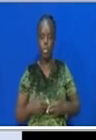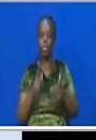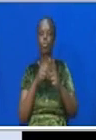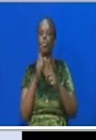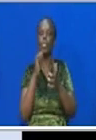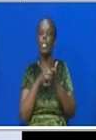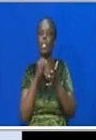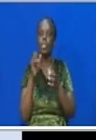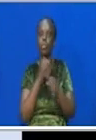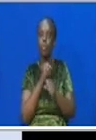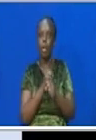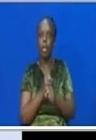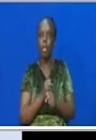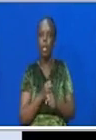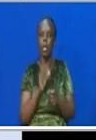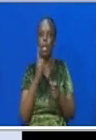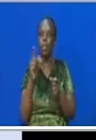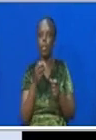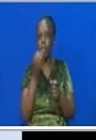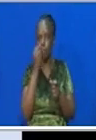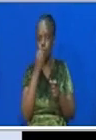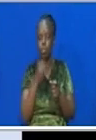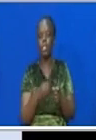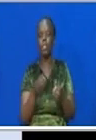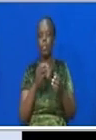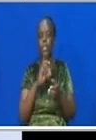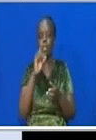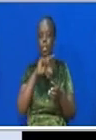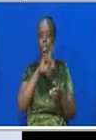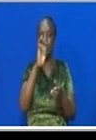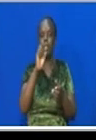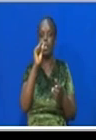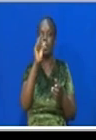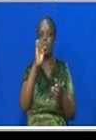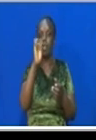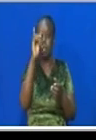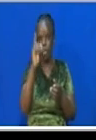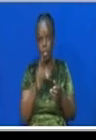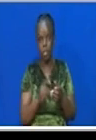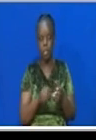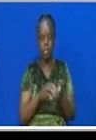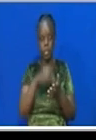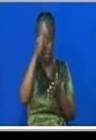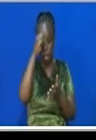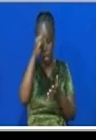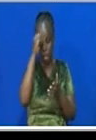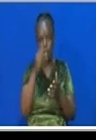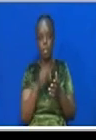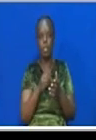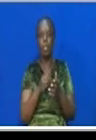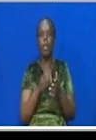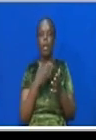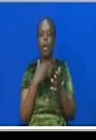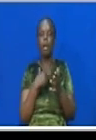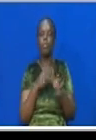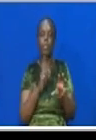where the food group is digested. This is one of the problems the learners are facing when they are answering a